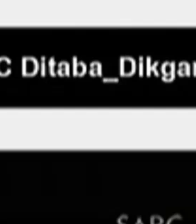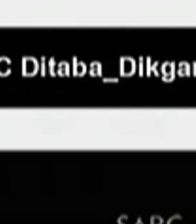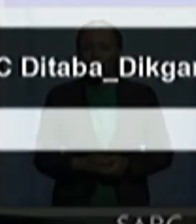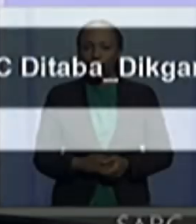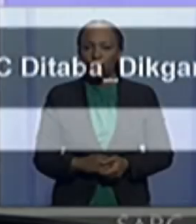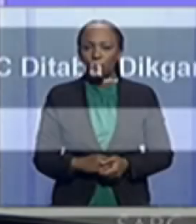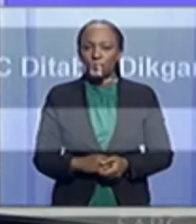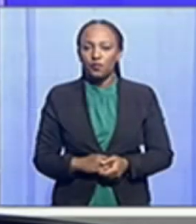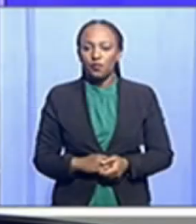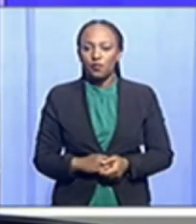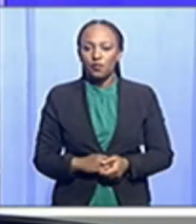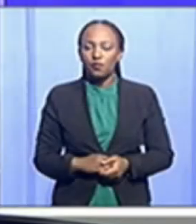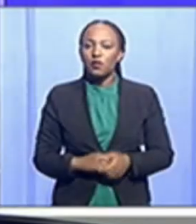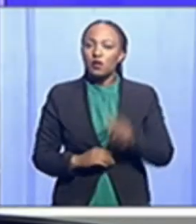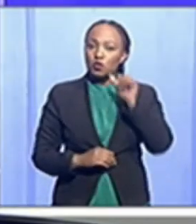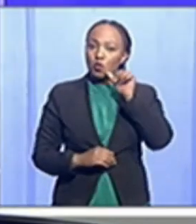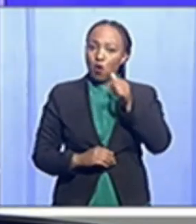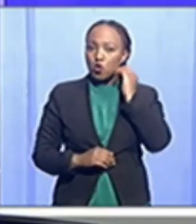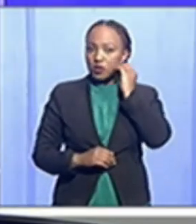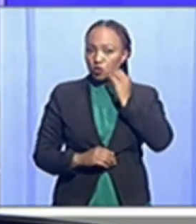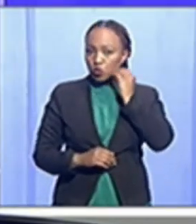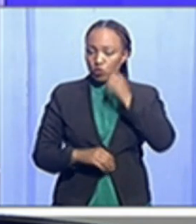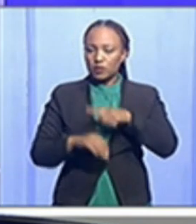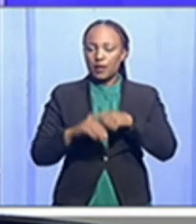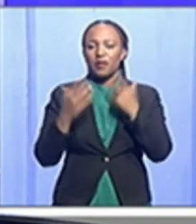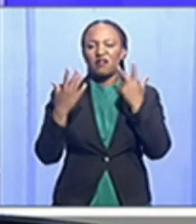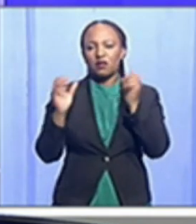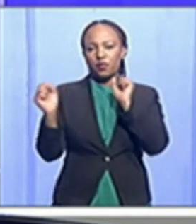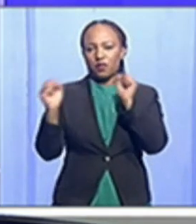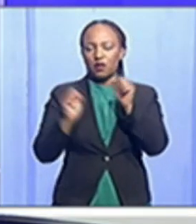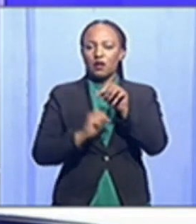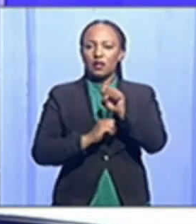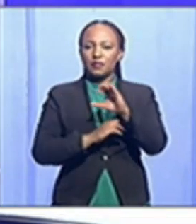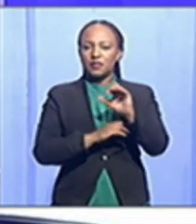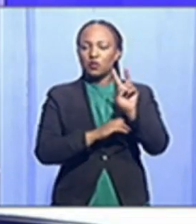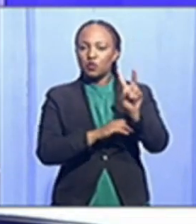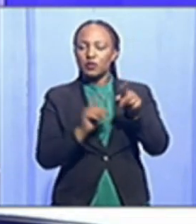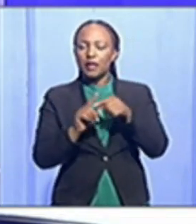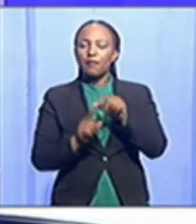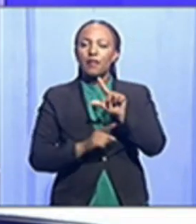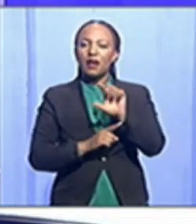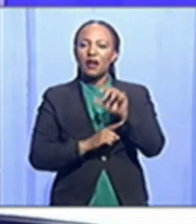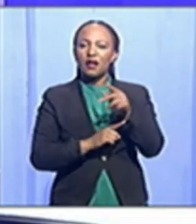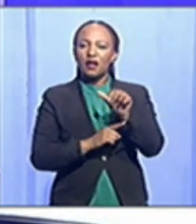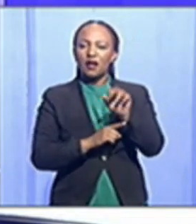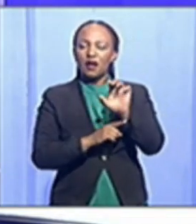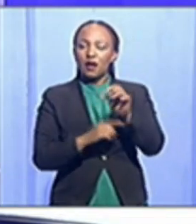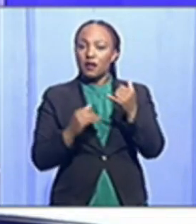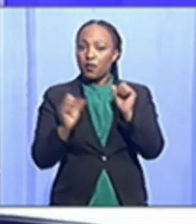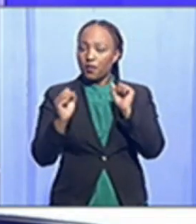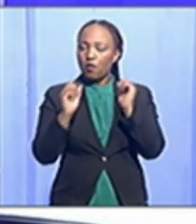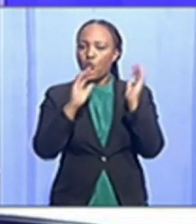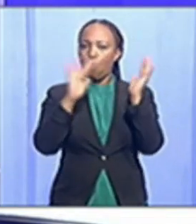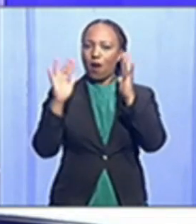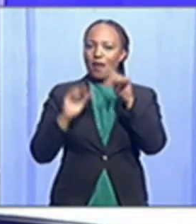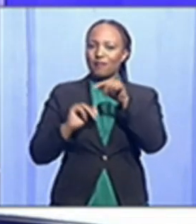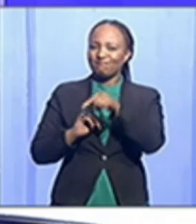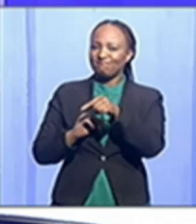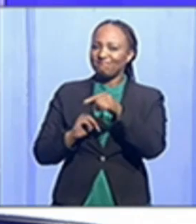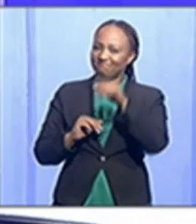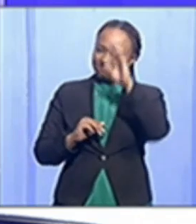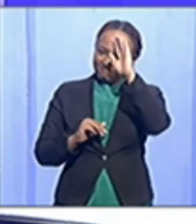bosolela tšona go sasa ka iri ya seswai mo SABC 2 le go SABC le hae ga bjale wa rra o latela ka kakanyo ya maemo a boso.